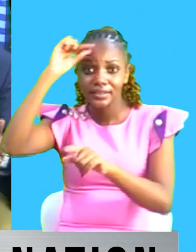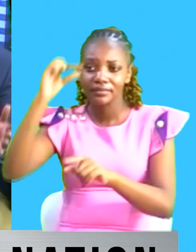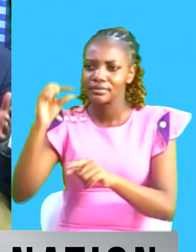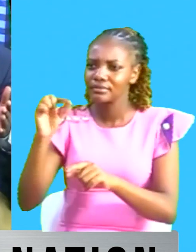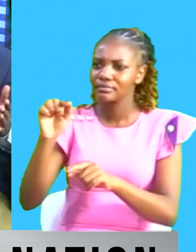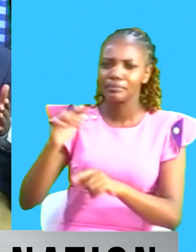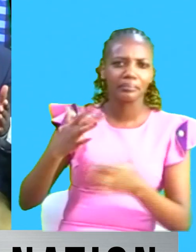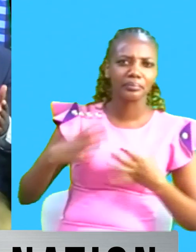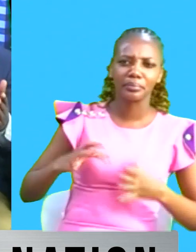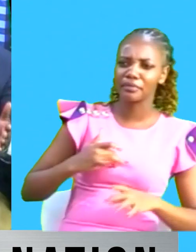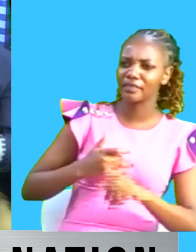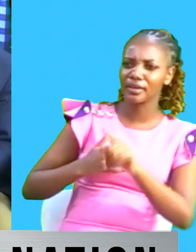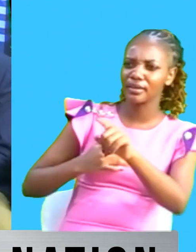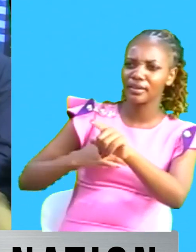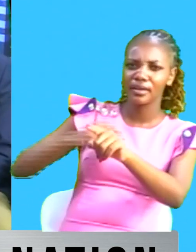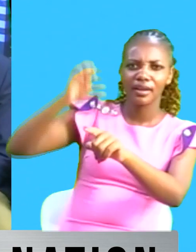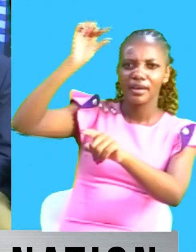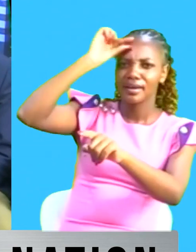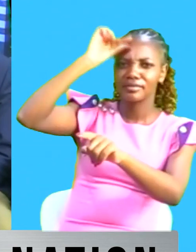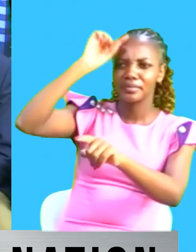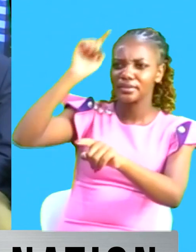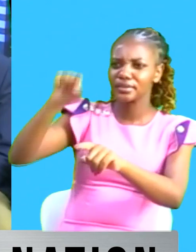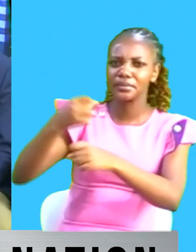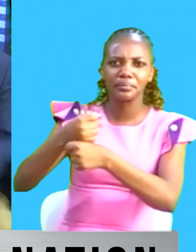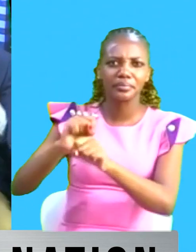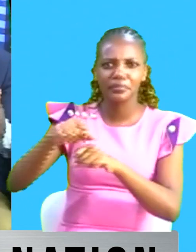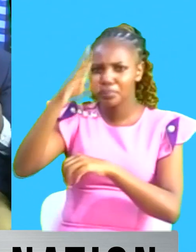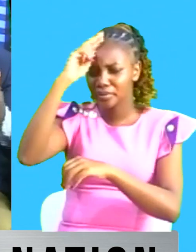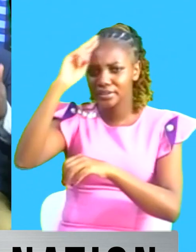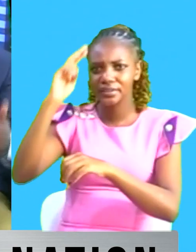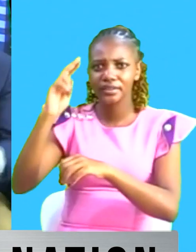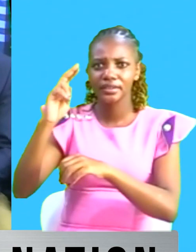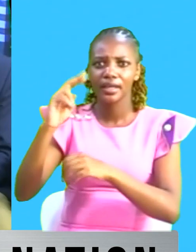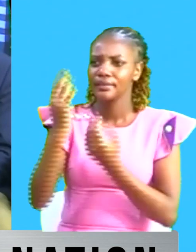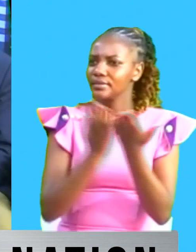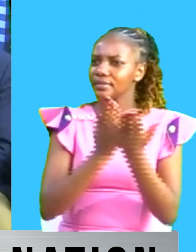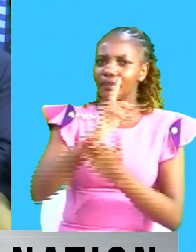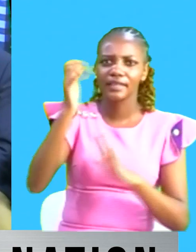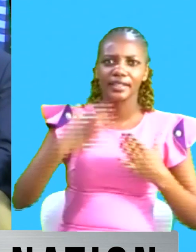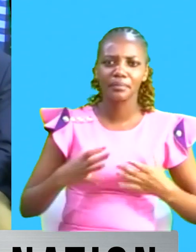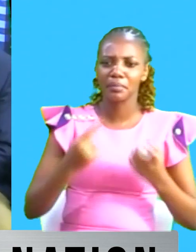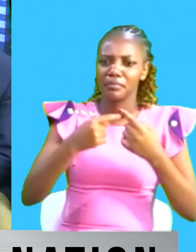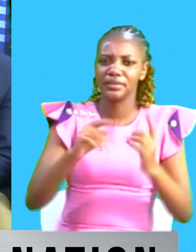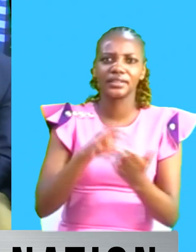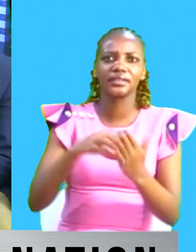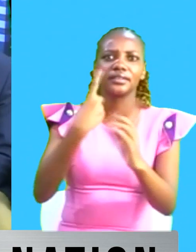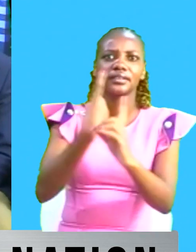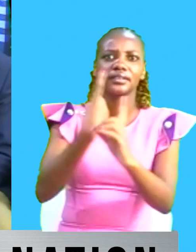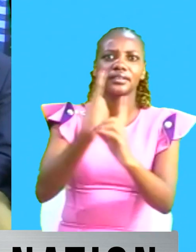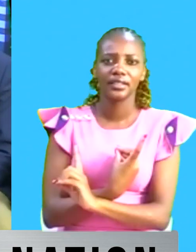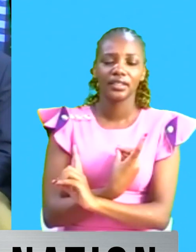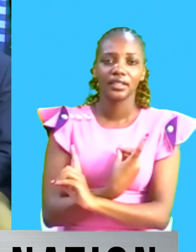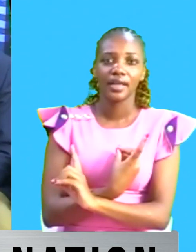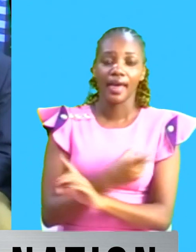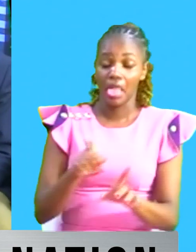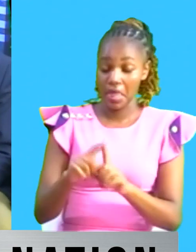like the police is serving. It doesn't seem that the police are serving Kenyans, and this is a very unfortunate scenario.